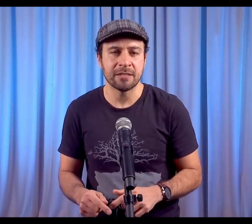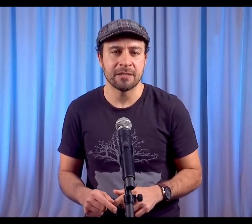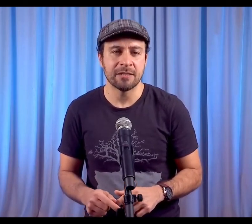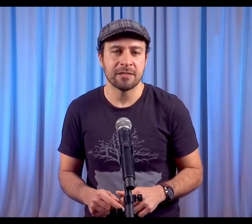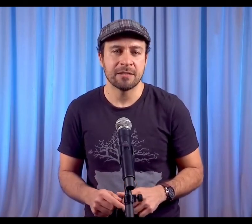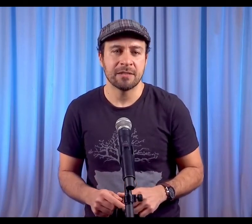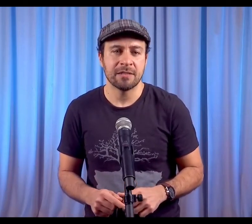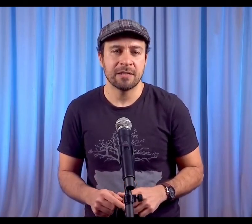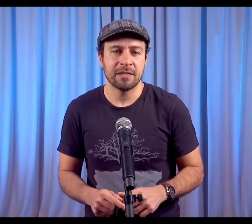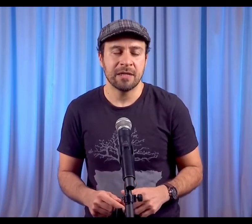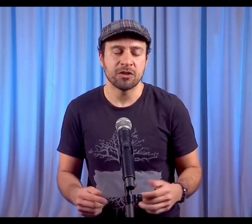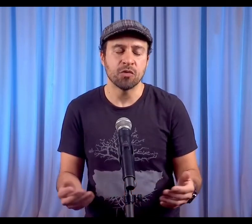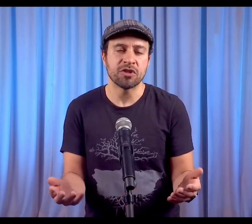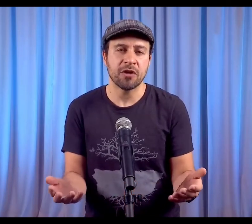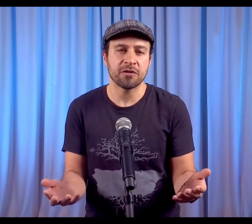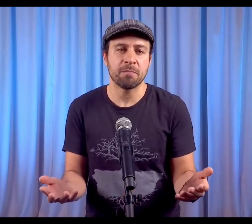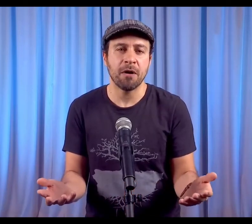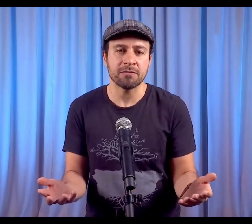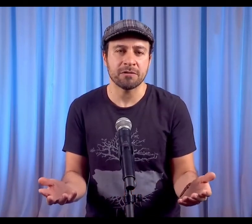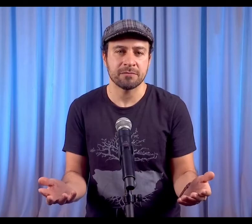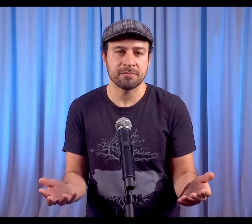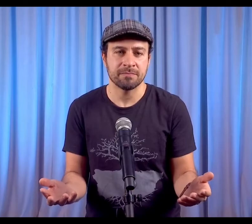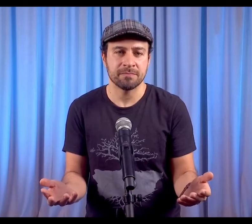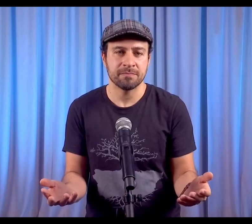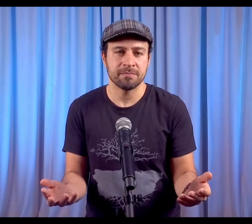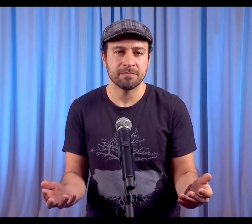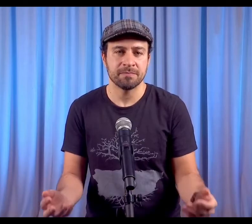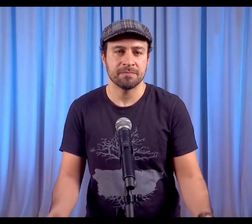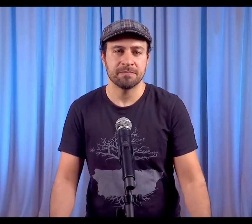sand, and to each other's pulse.